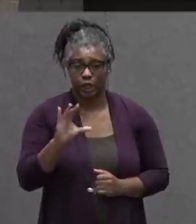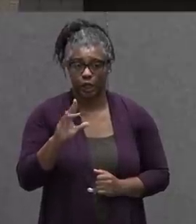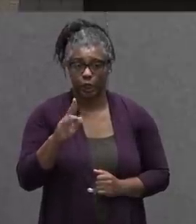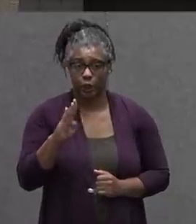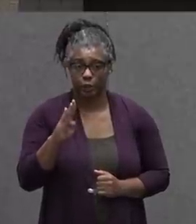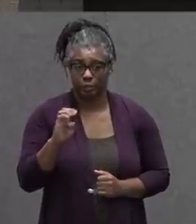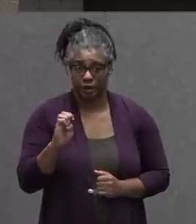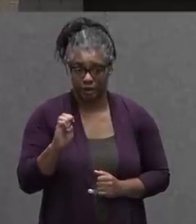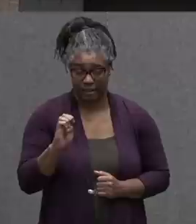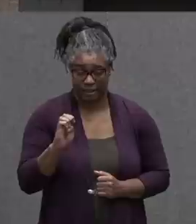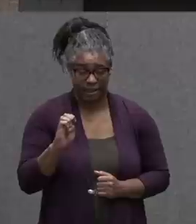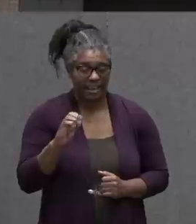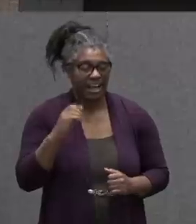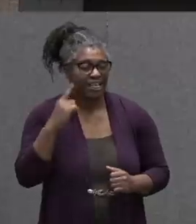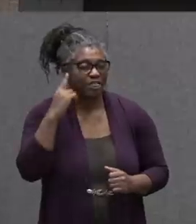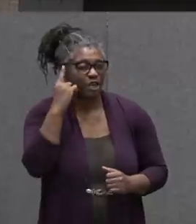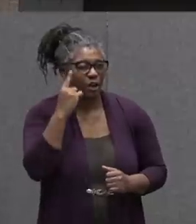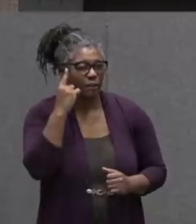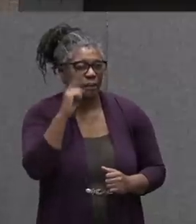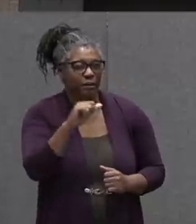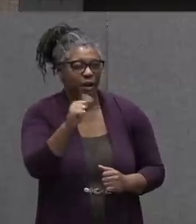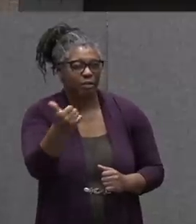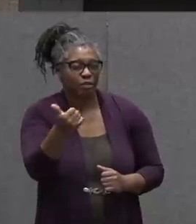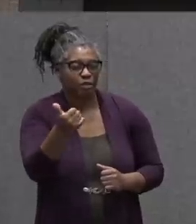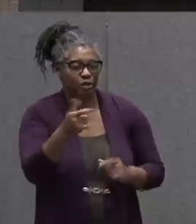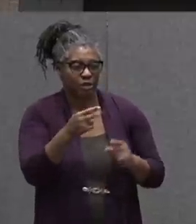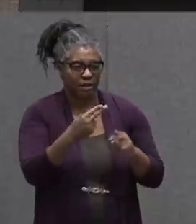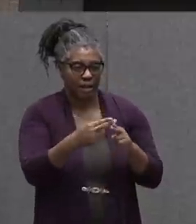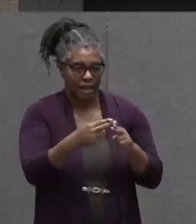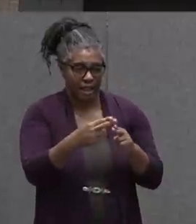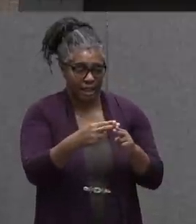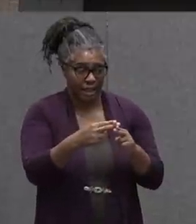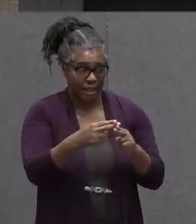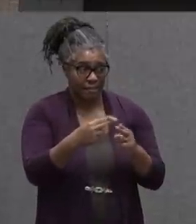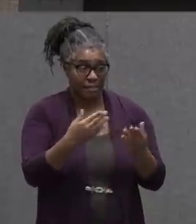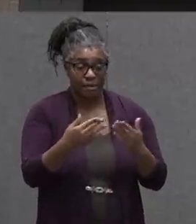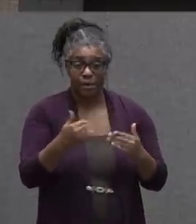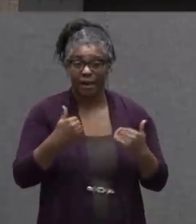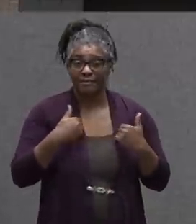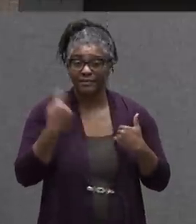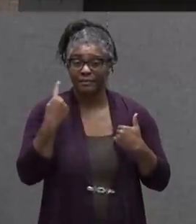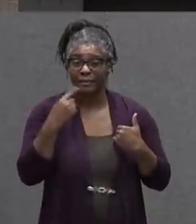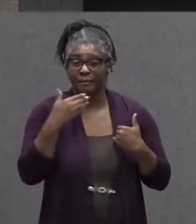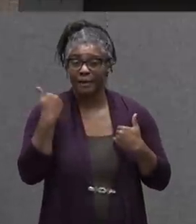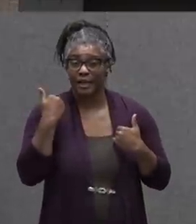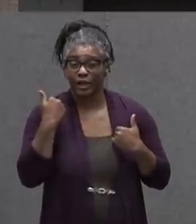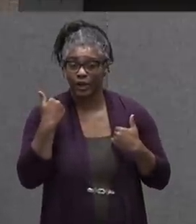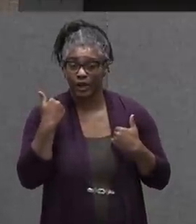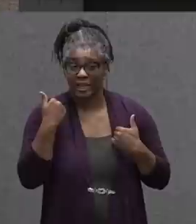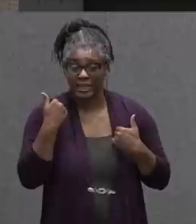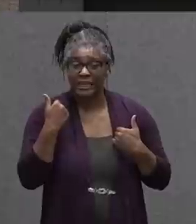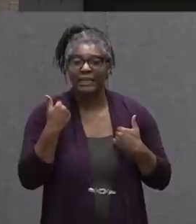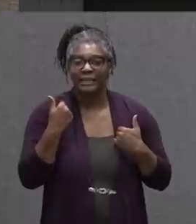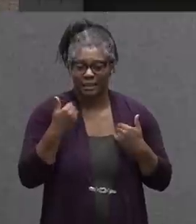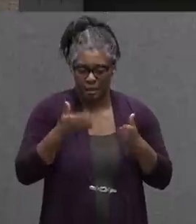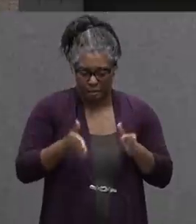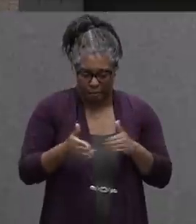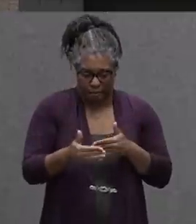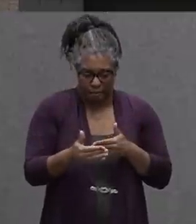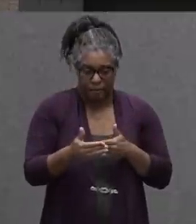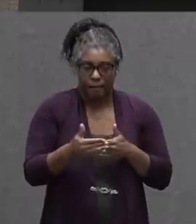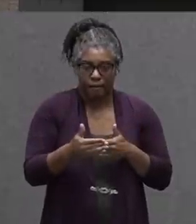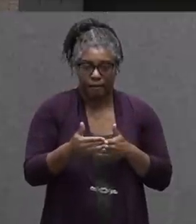name for this. And you might have something better, but I thought that I could call this a block.